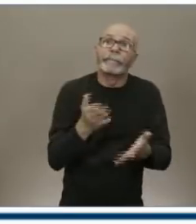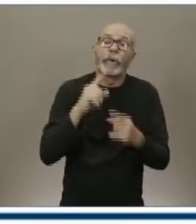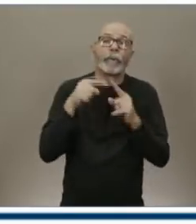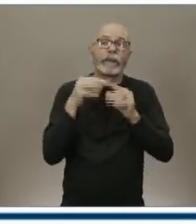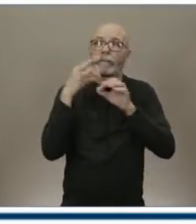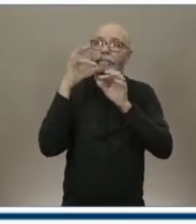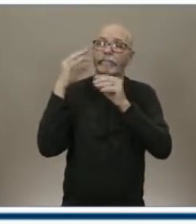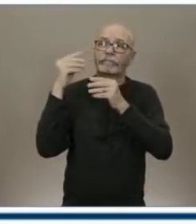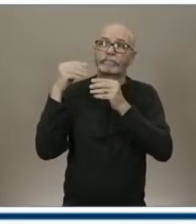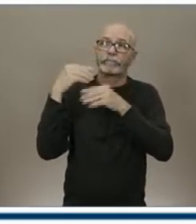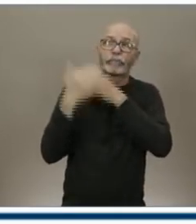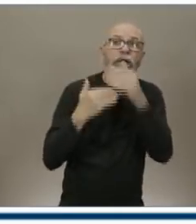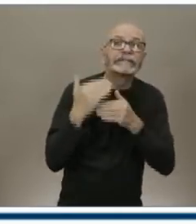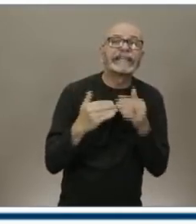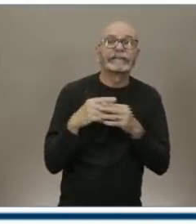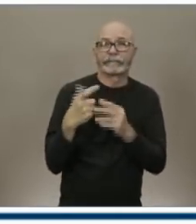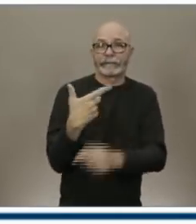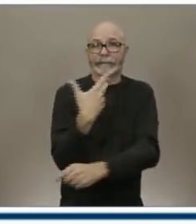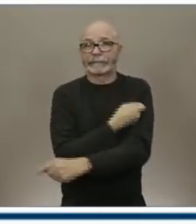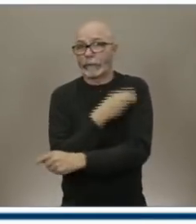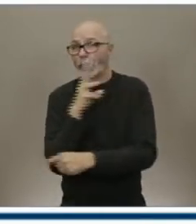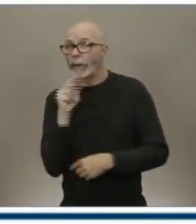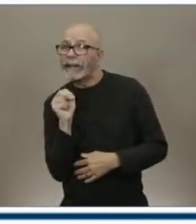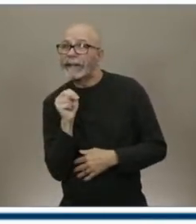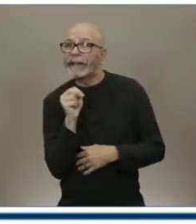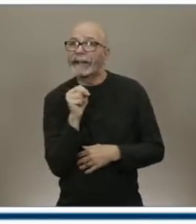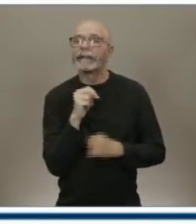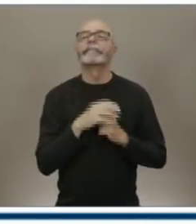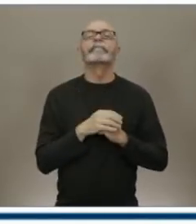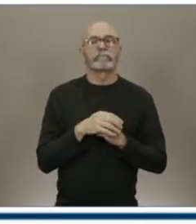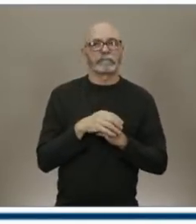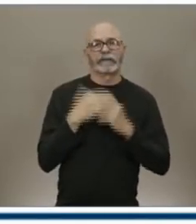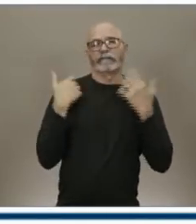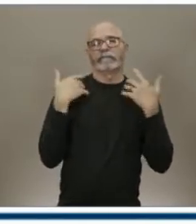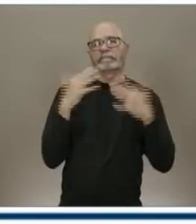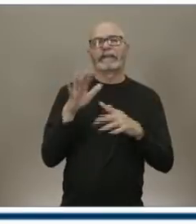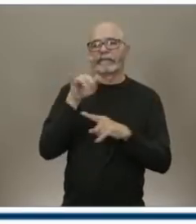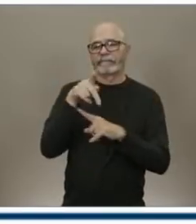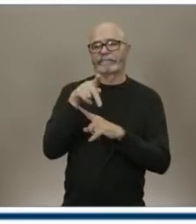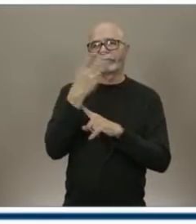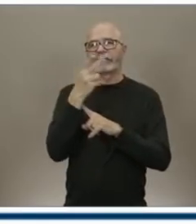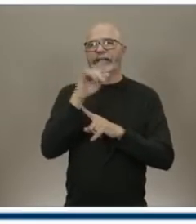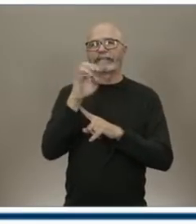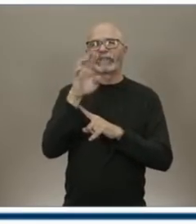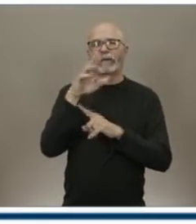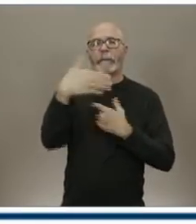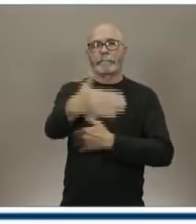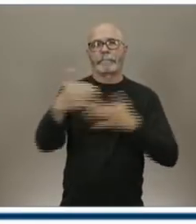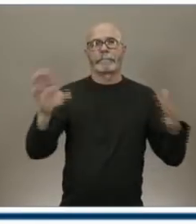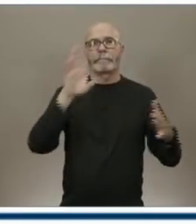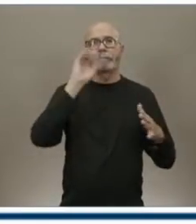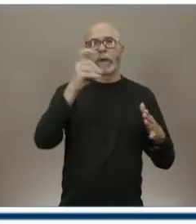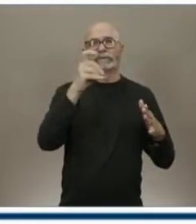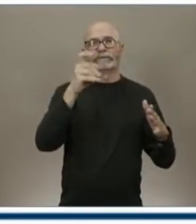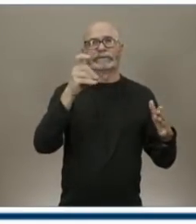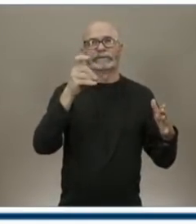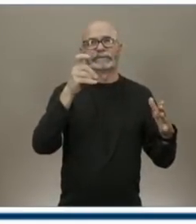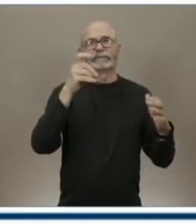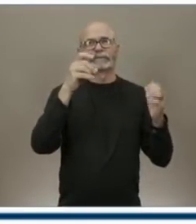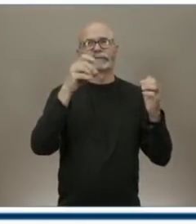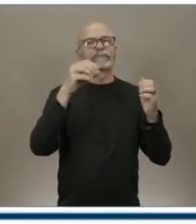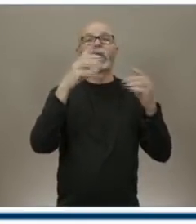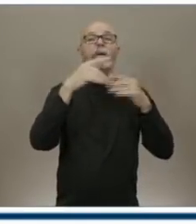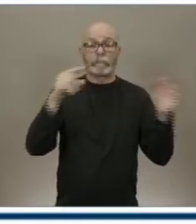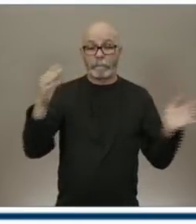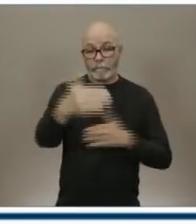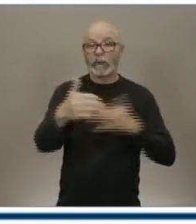we participated in a dry run where we received the Pfizer shipping containers, not with vaccine, but with dry ice. This vaccine needs